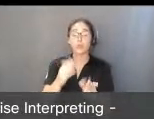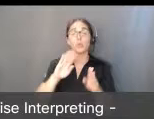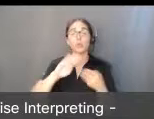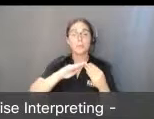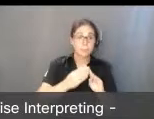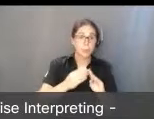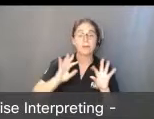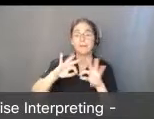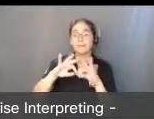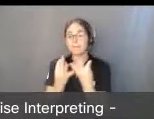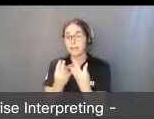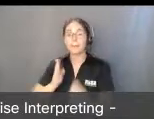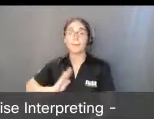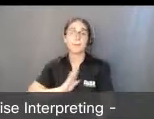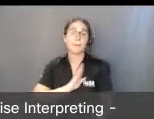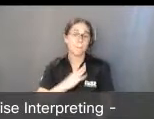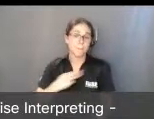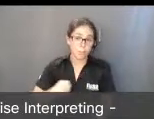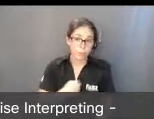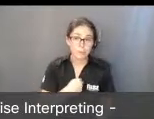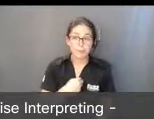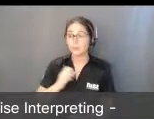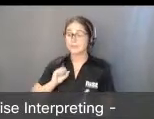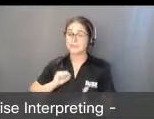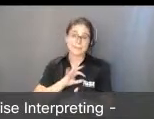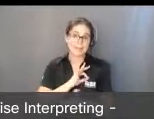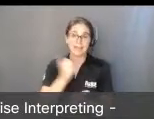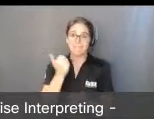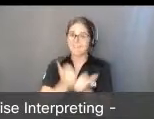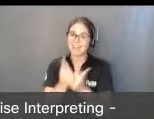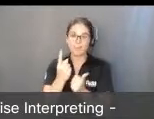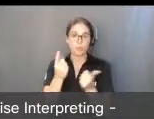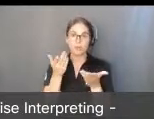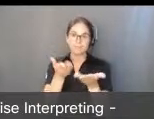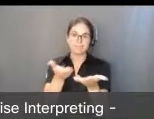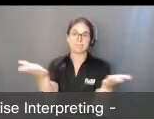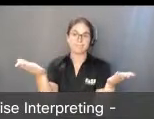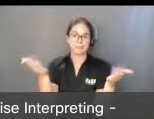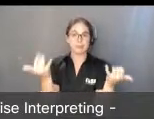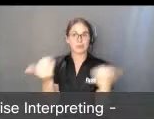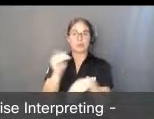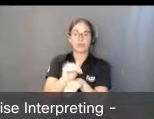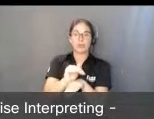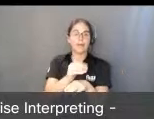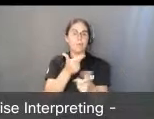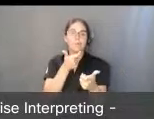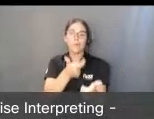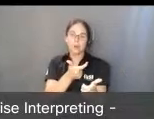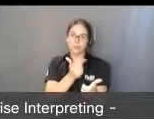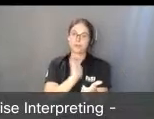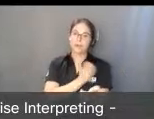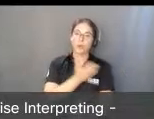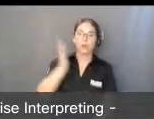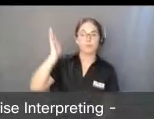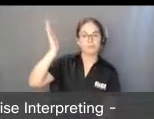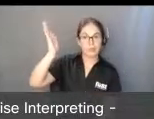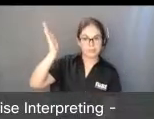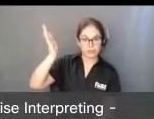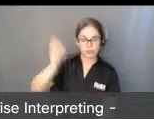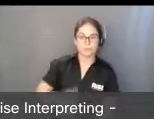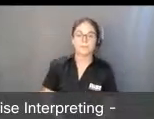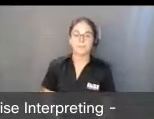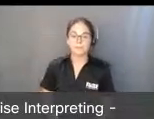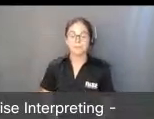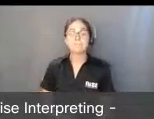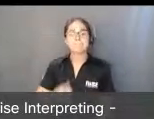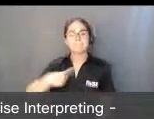and families and staff and everybody that's out there tonight watching this presentation.